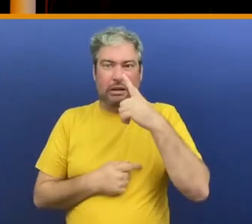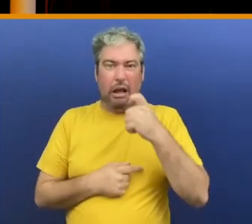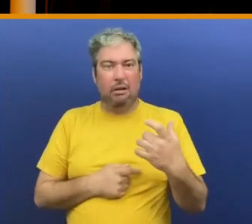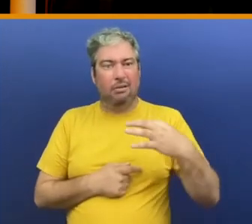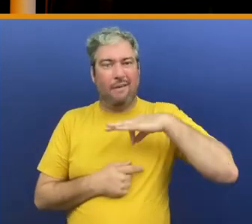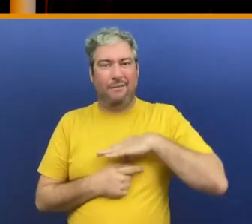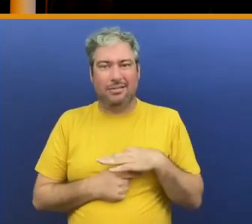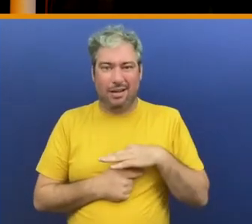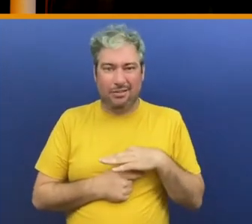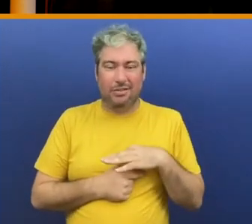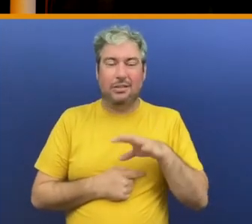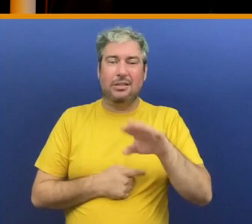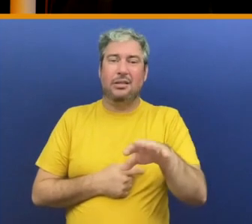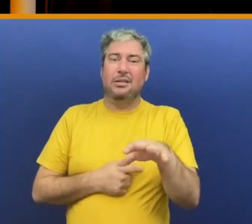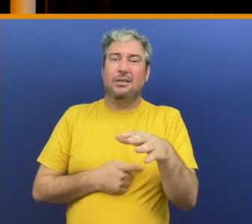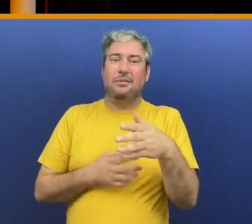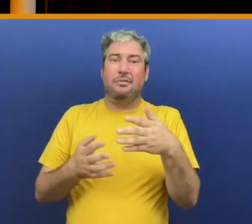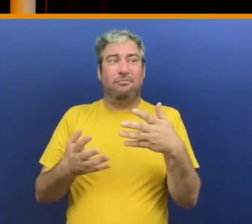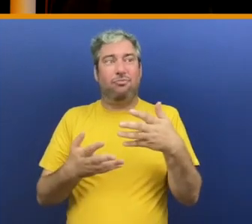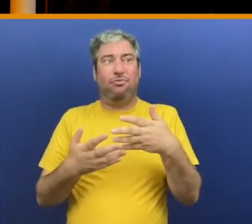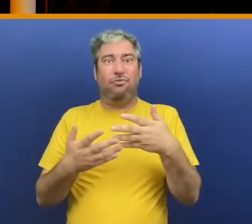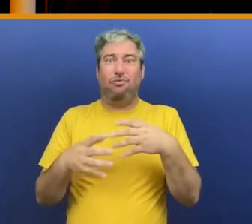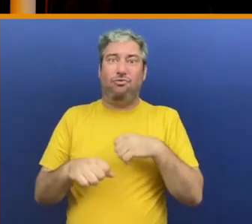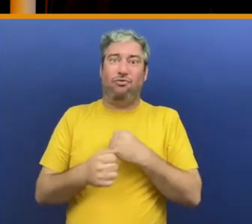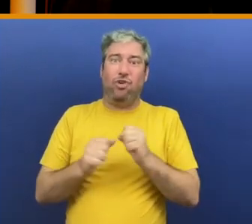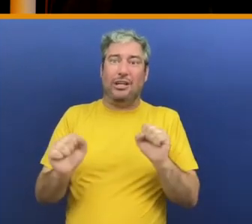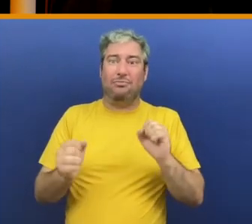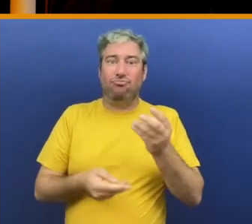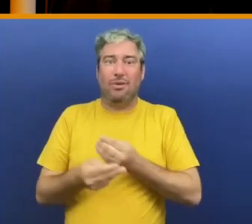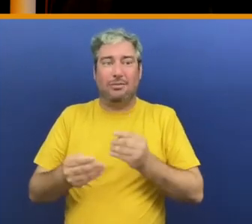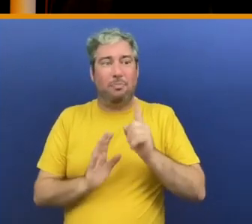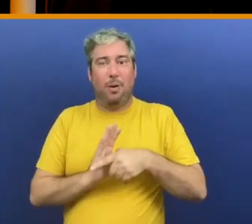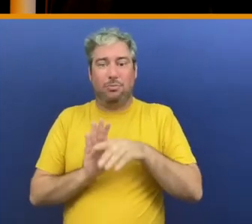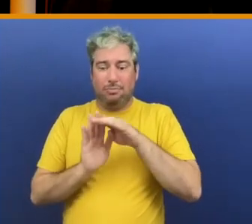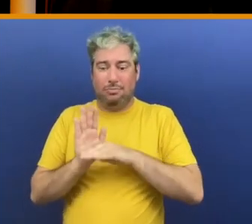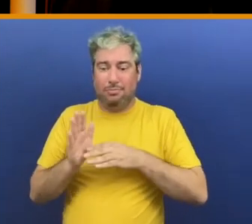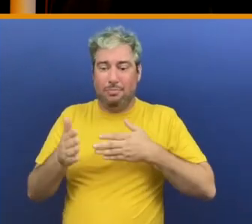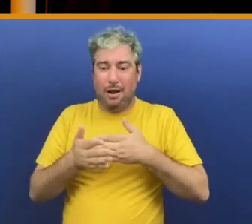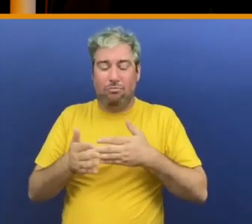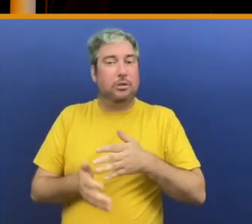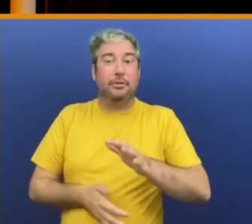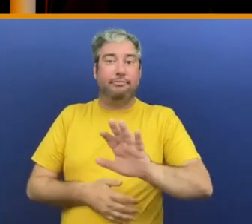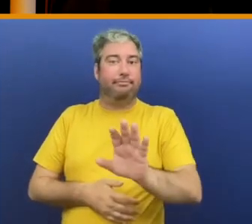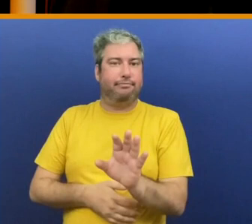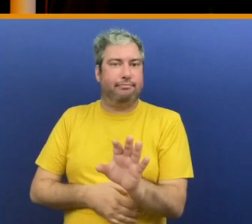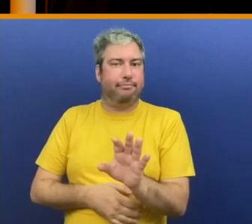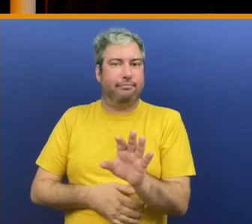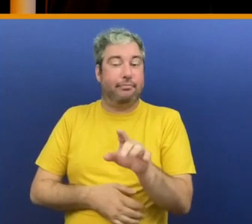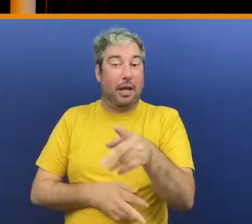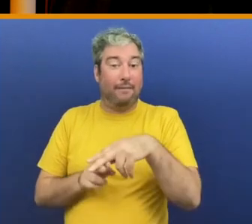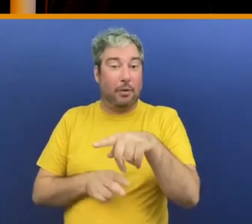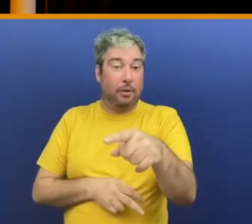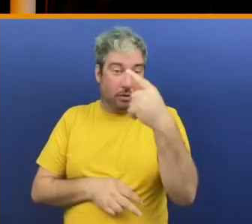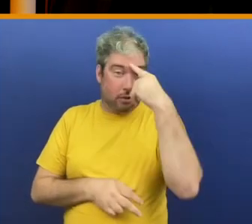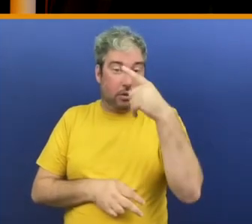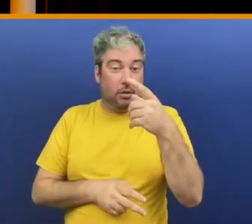about lowering those tariff barriers. That's what you might think about if you hear a lot of the parliamentary party, Conservative parliamentary